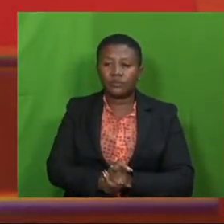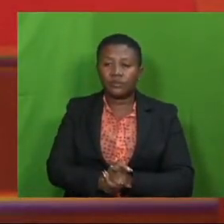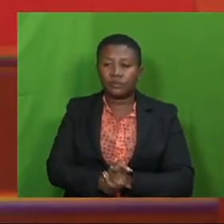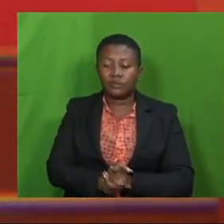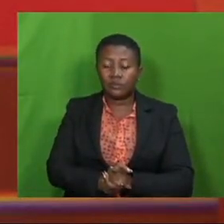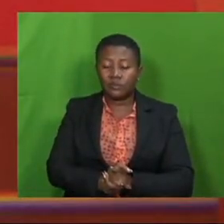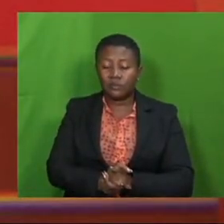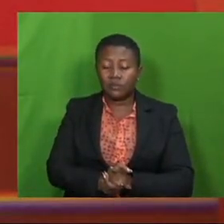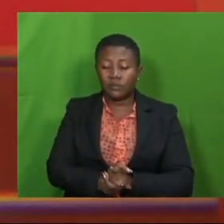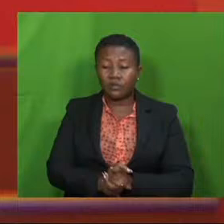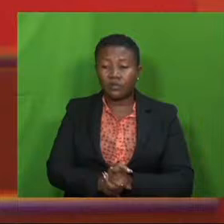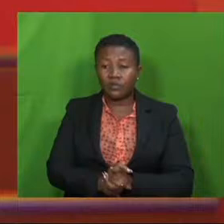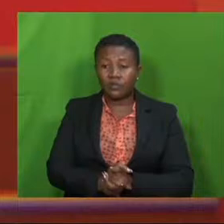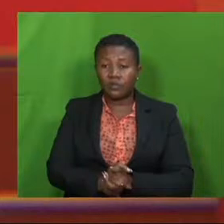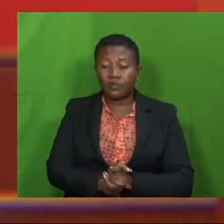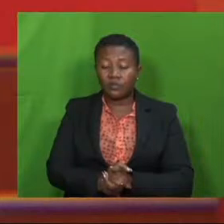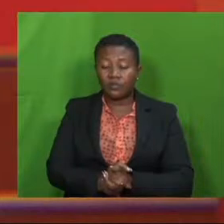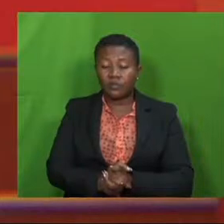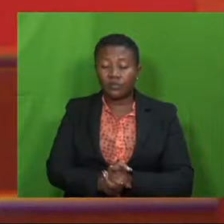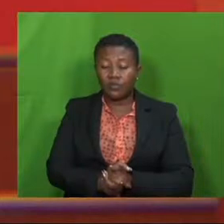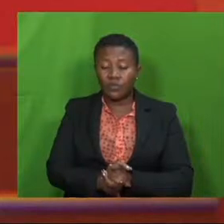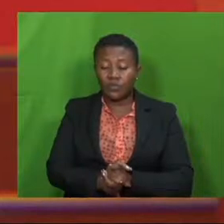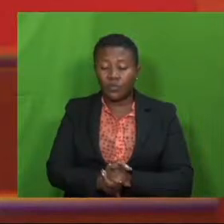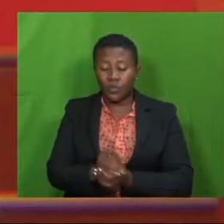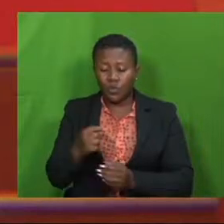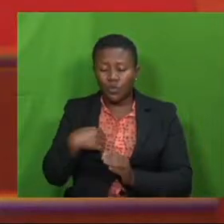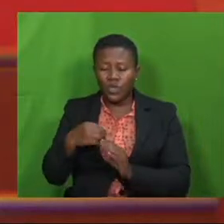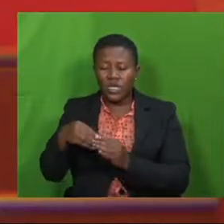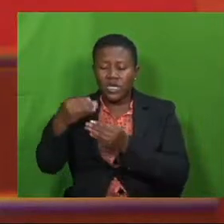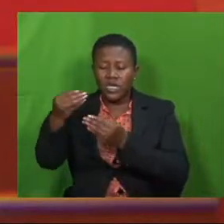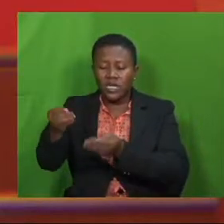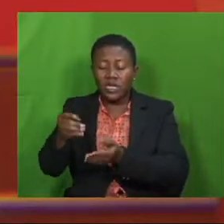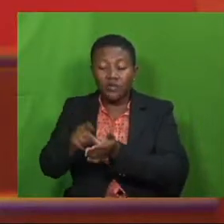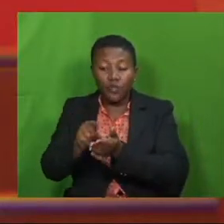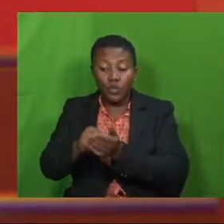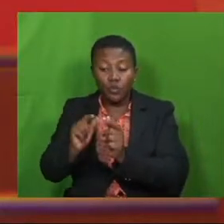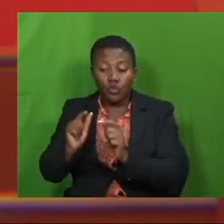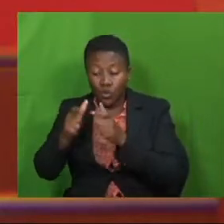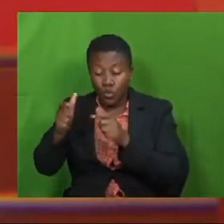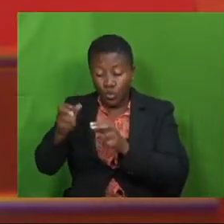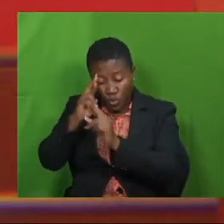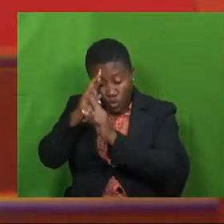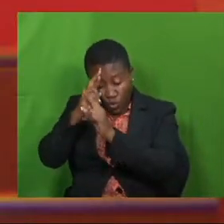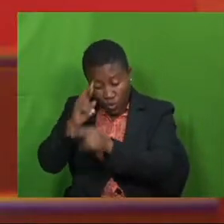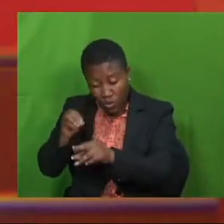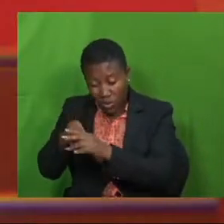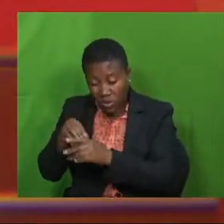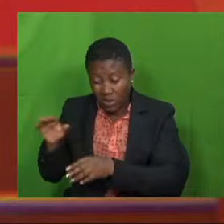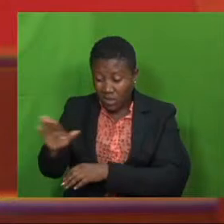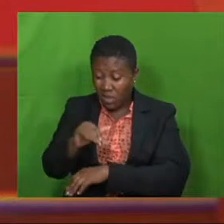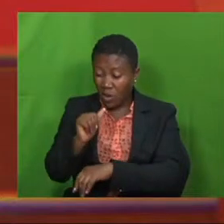In as much as we accord the media great respect in recognition of what we